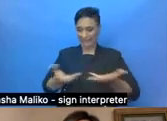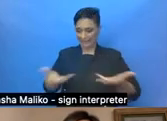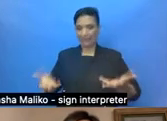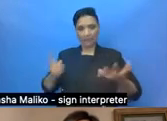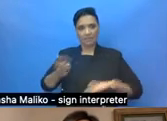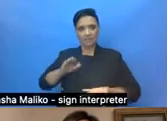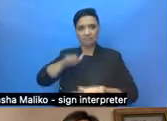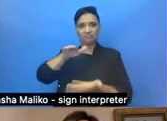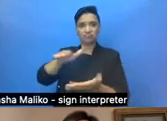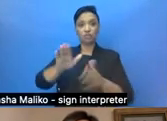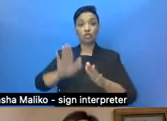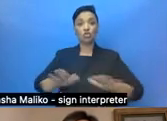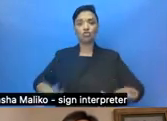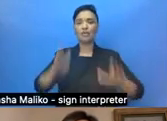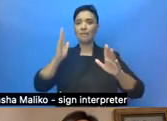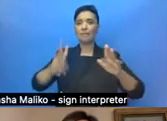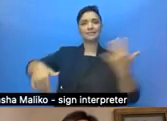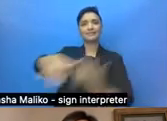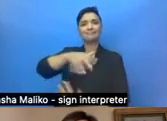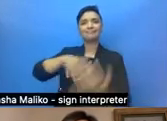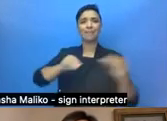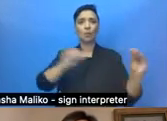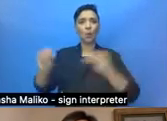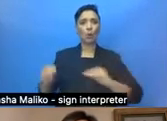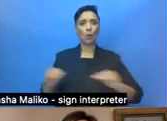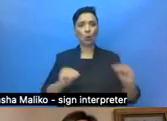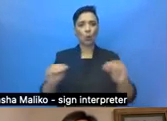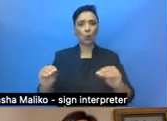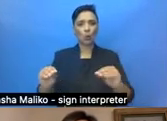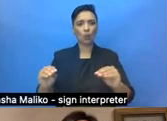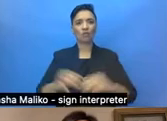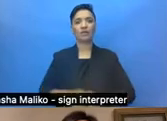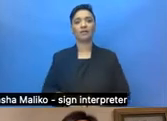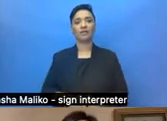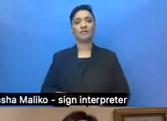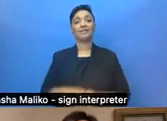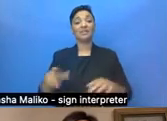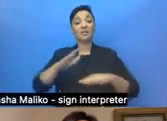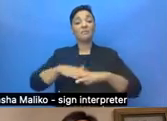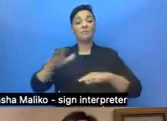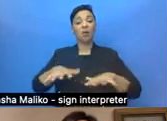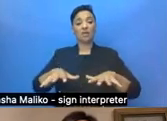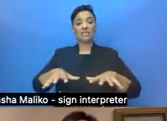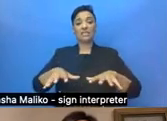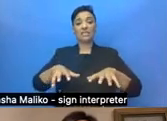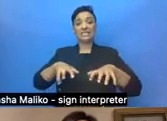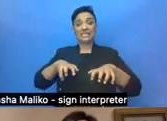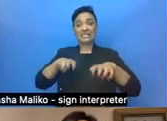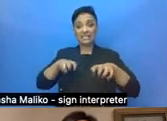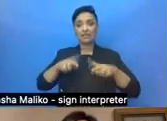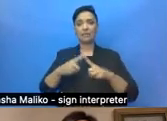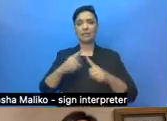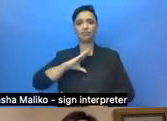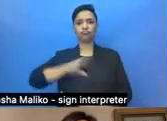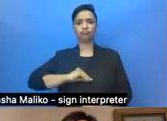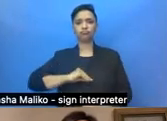kids to move around. They're going to develop more contractures, even more severely depressed. This is not